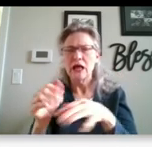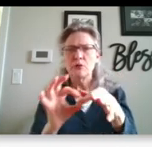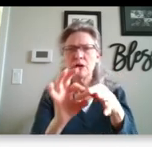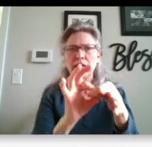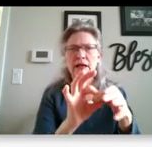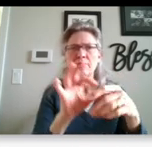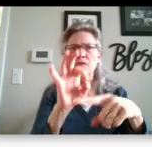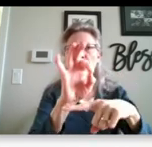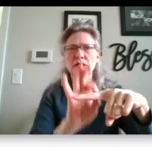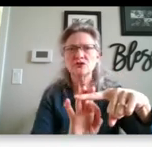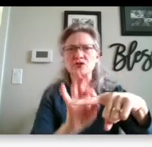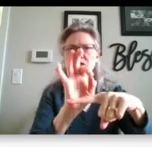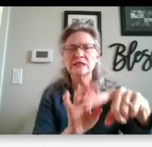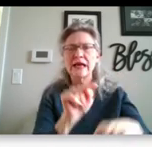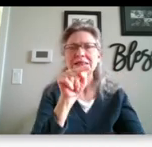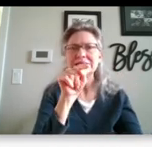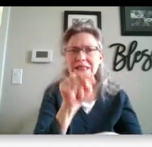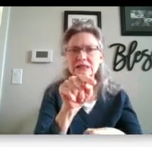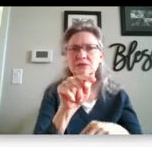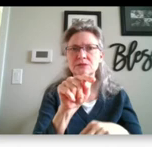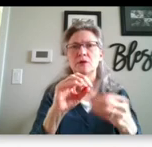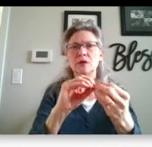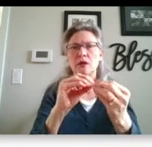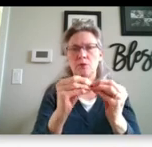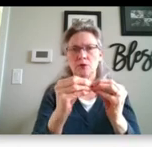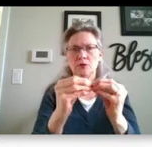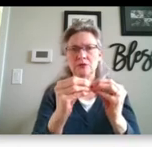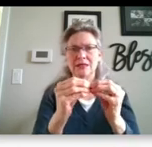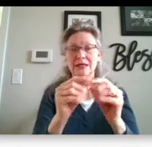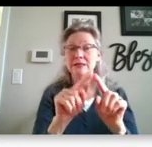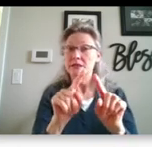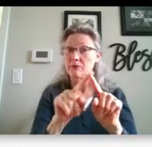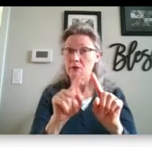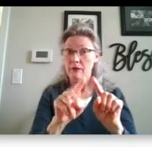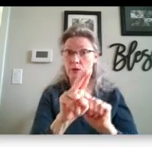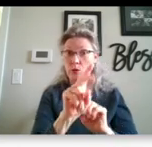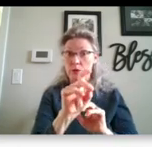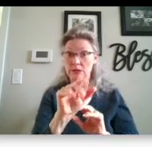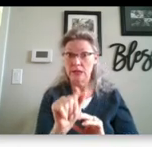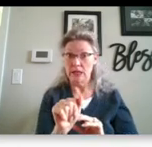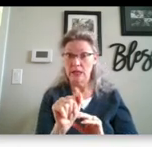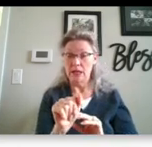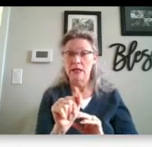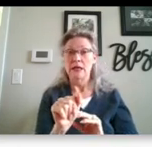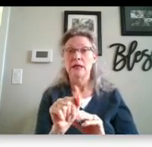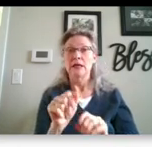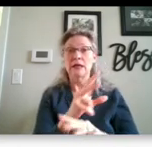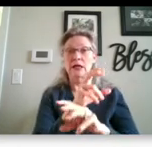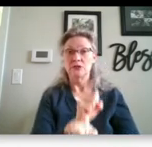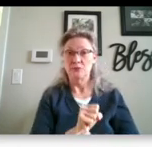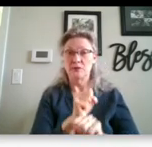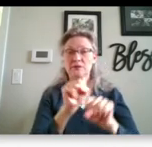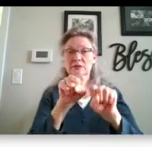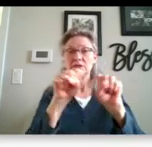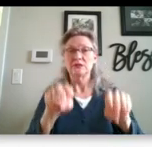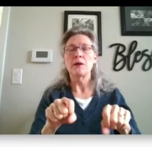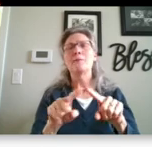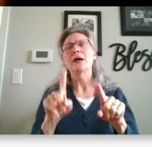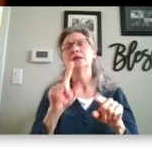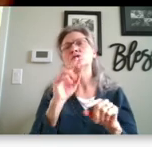other. I know it's a little bit different than than the customary system, but the metric system is pretty cool and it's